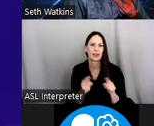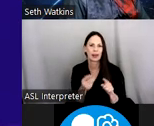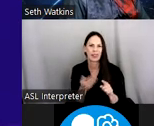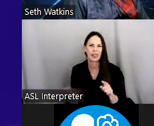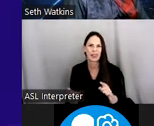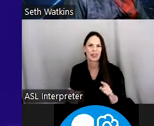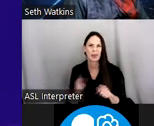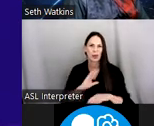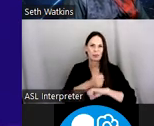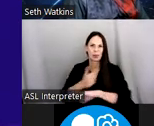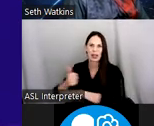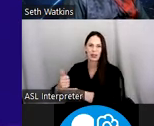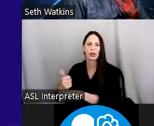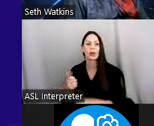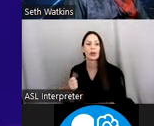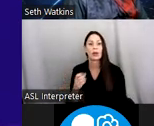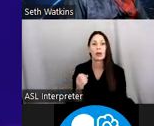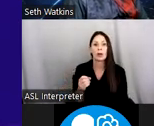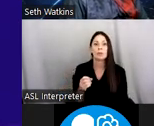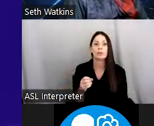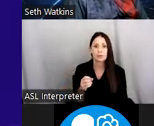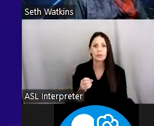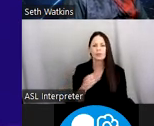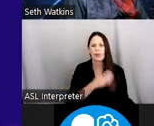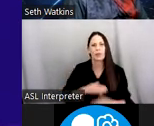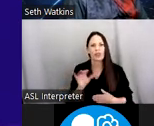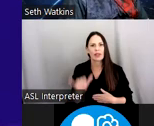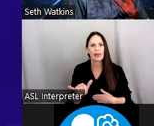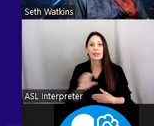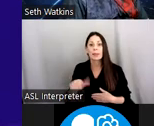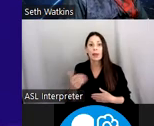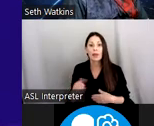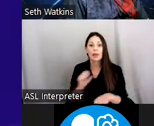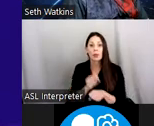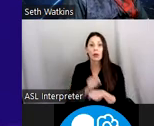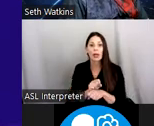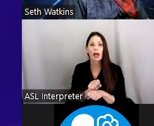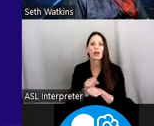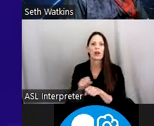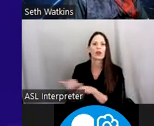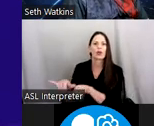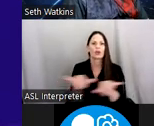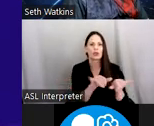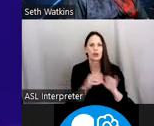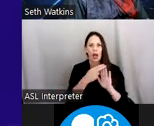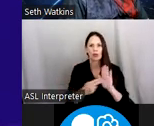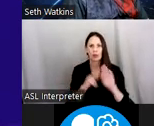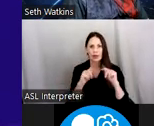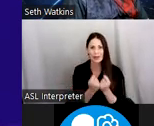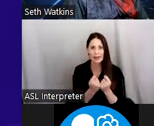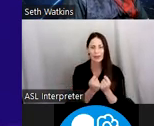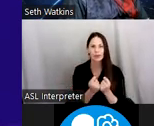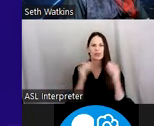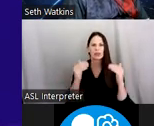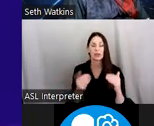we're working on, universal contracting, we're working quite closely